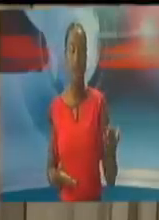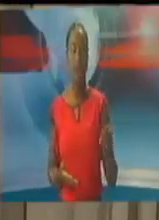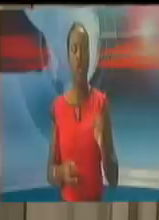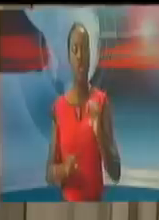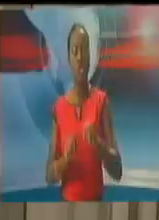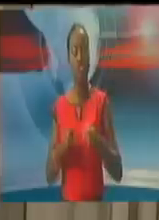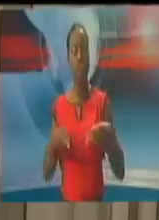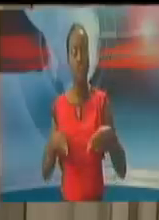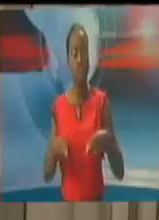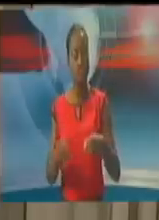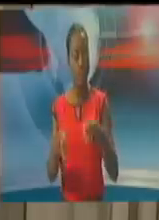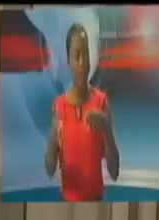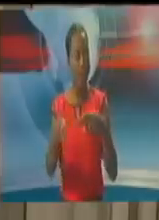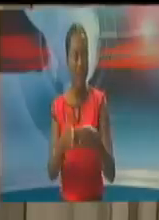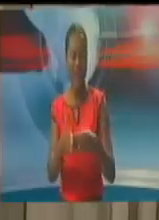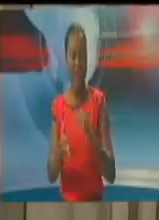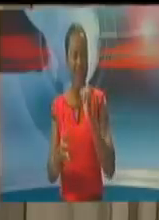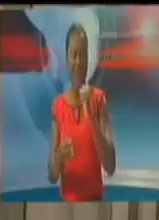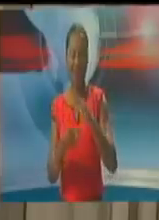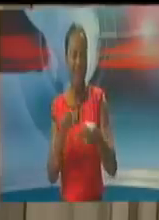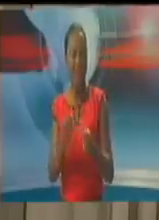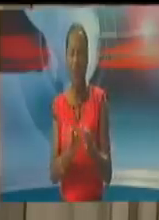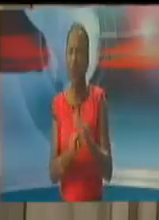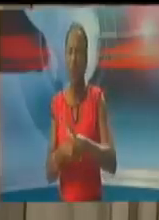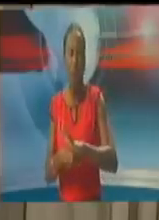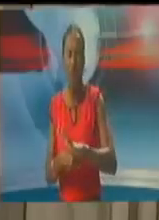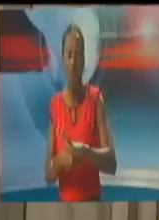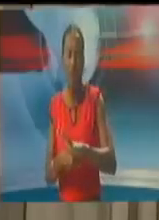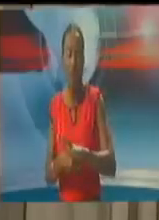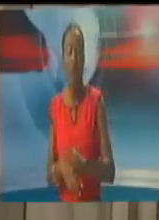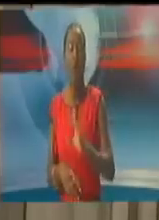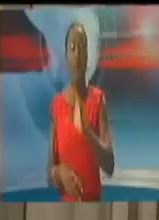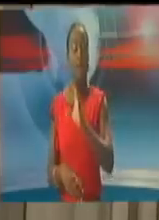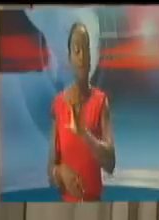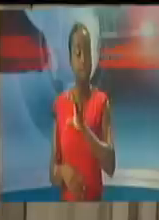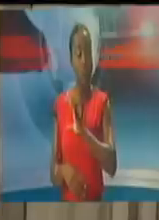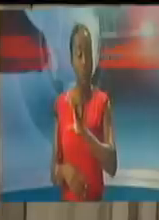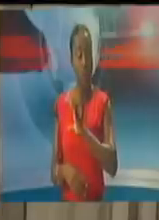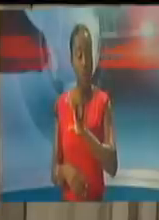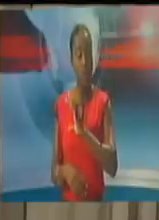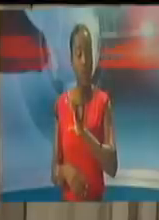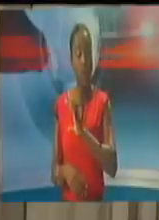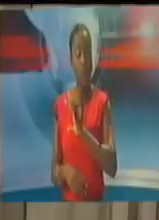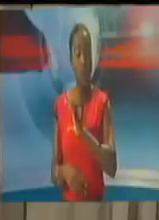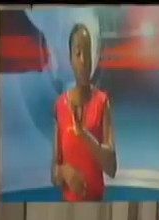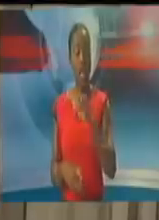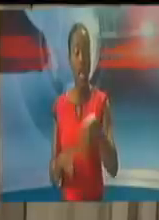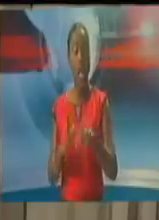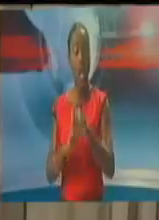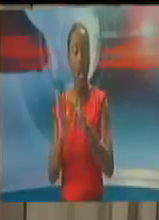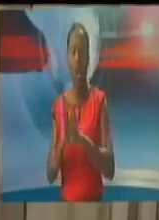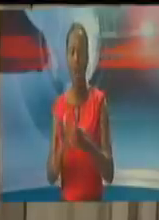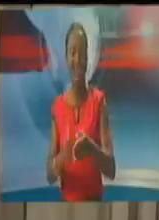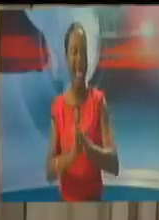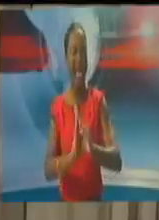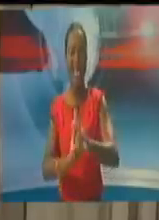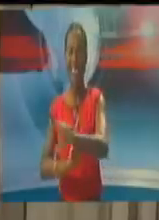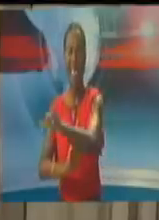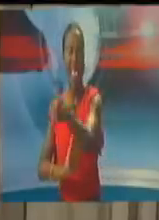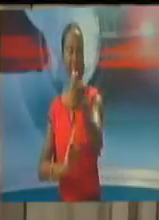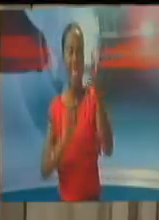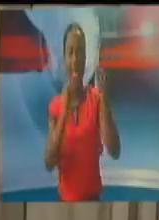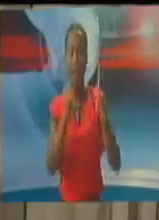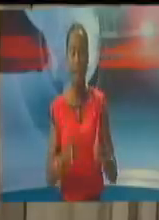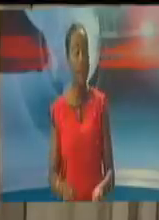roadblocks are not a COVID measure. The police are also entitled in law to ask any one of us, on the grounds of